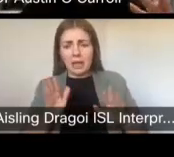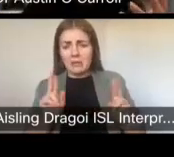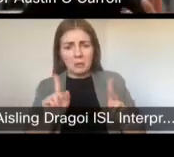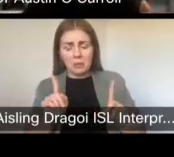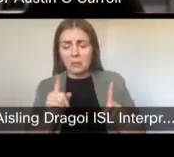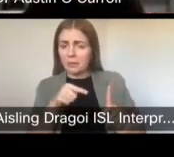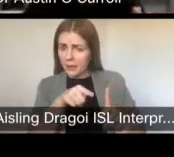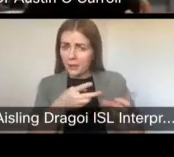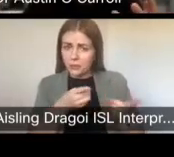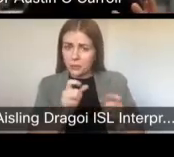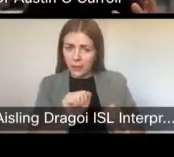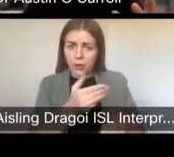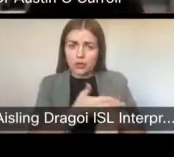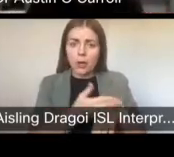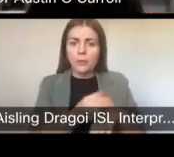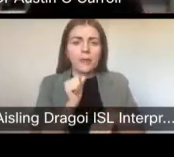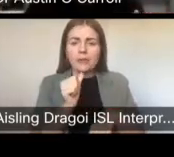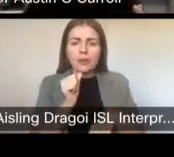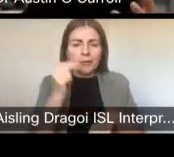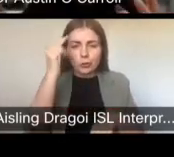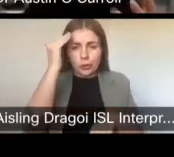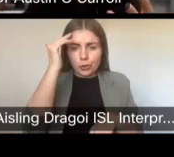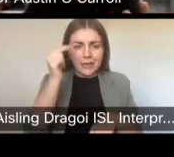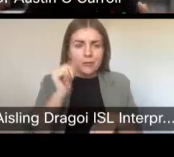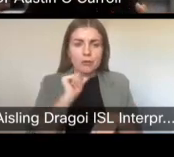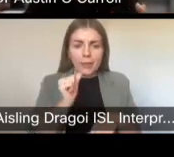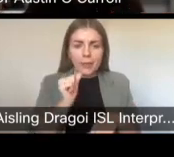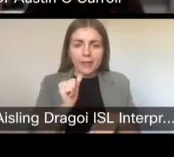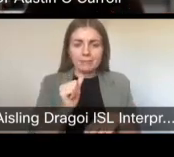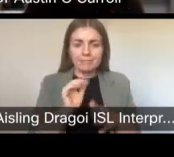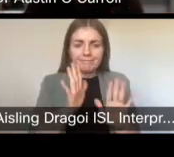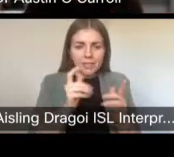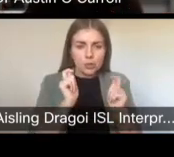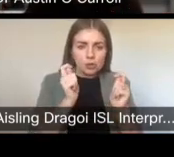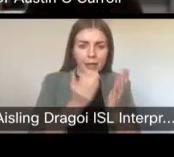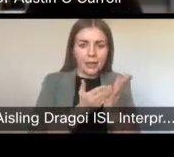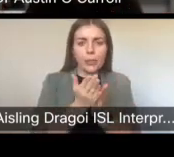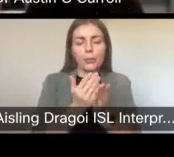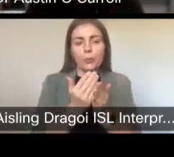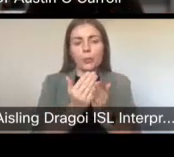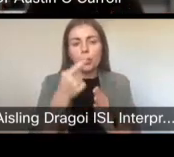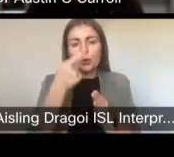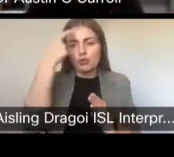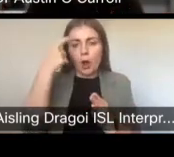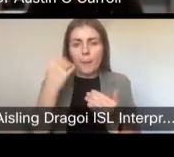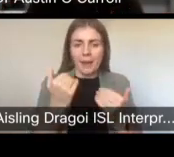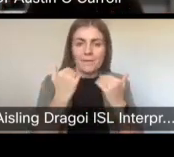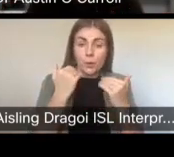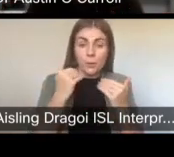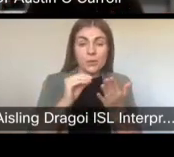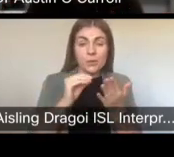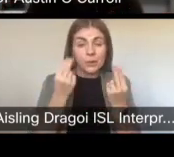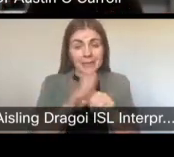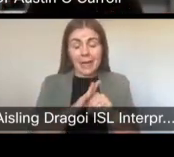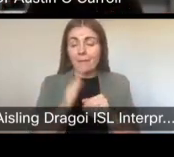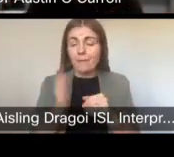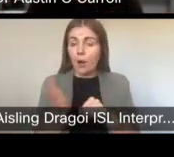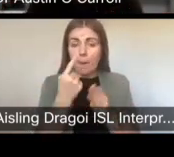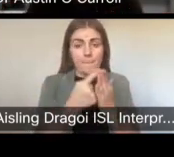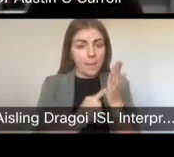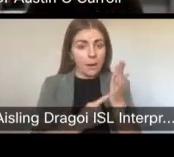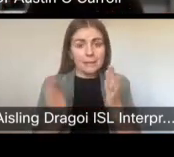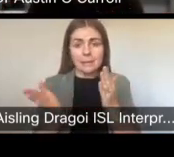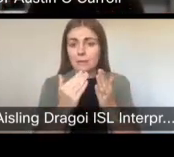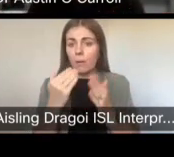don't understand. They haven't been trained in trauma informed. So it's implementing in your policies and procedures and in reviewing all policies to see are they trauma